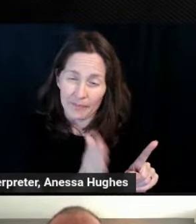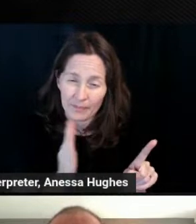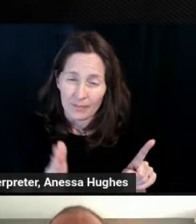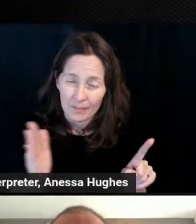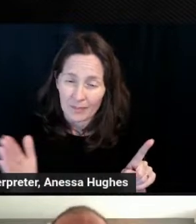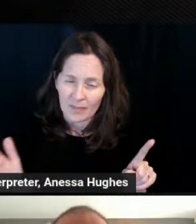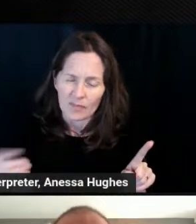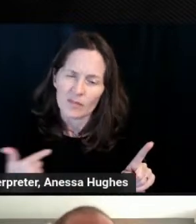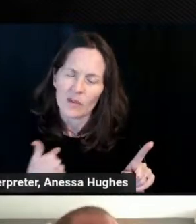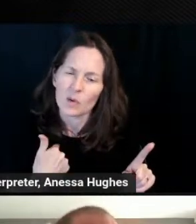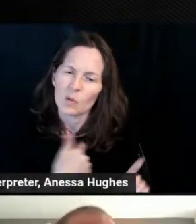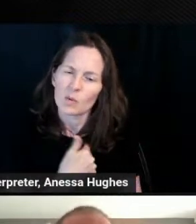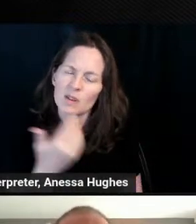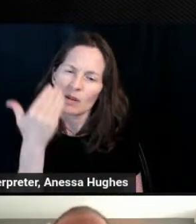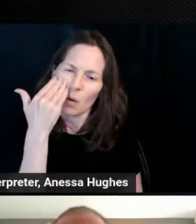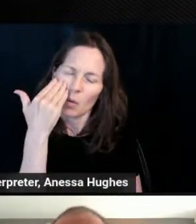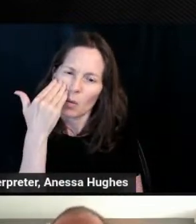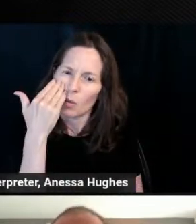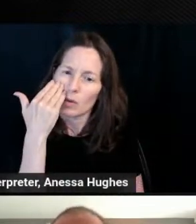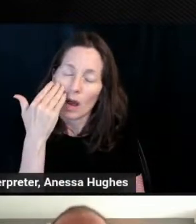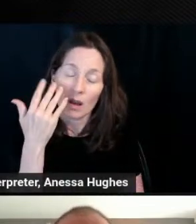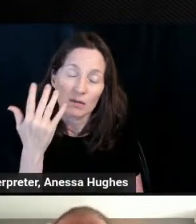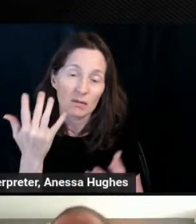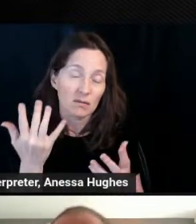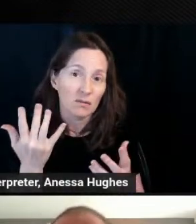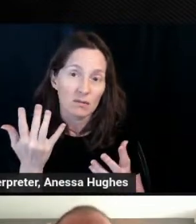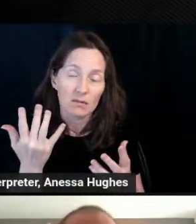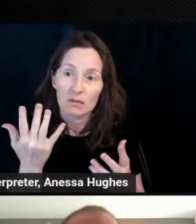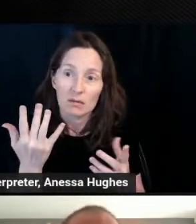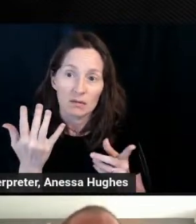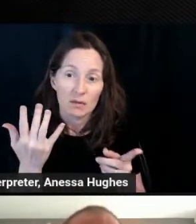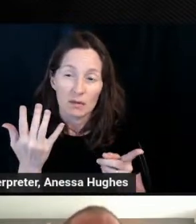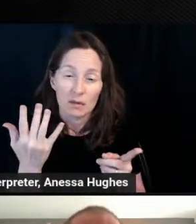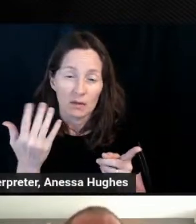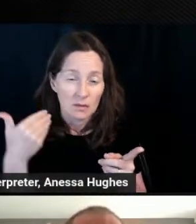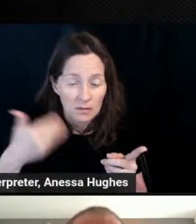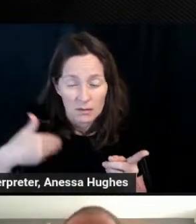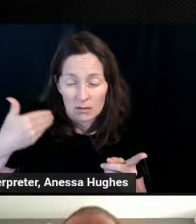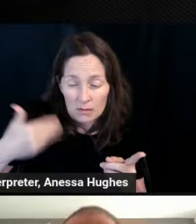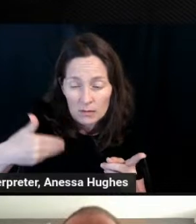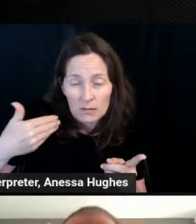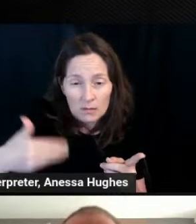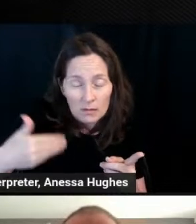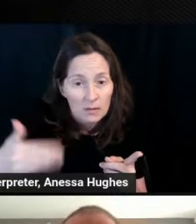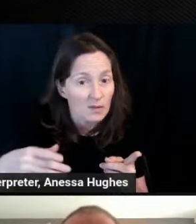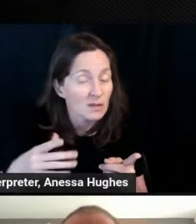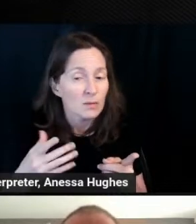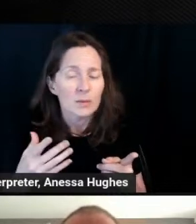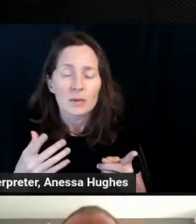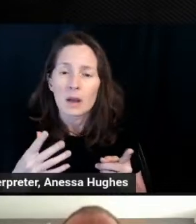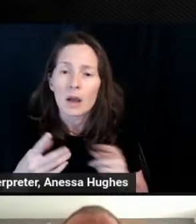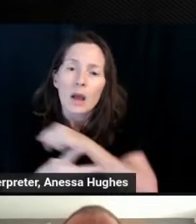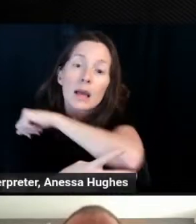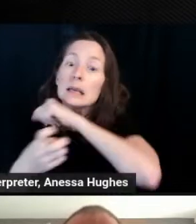that all told, the kidnappers who built America's reverse Underground